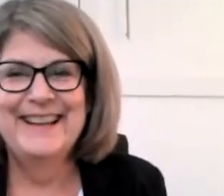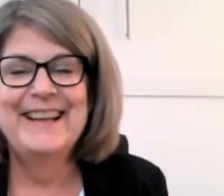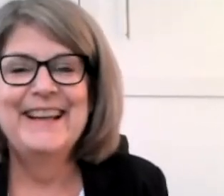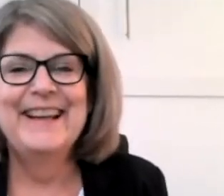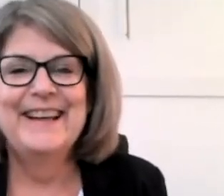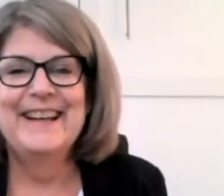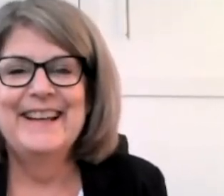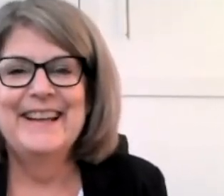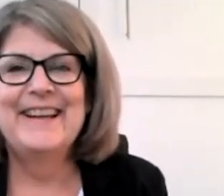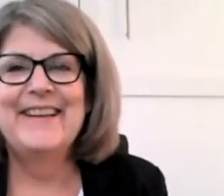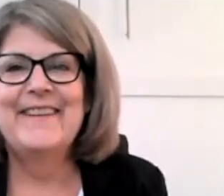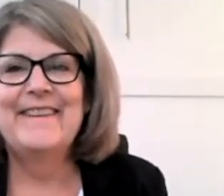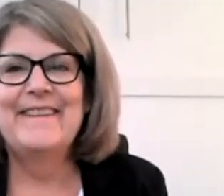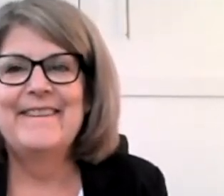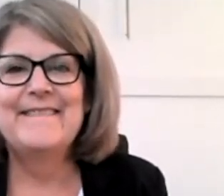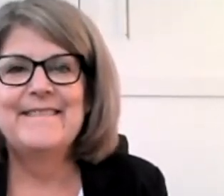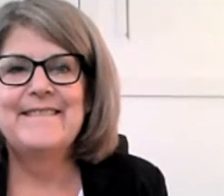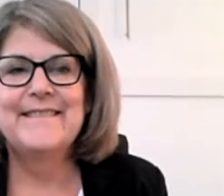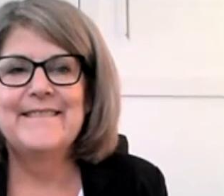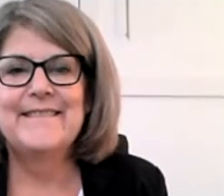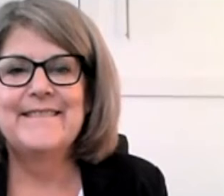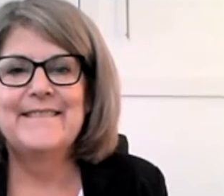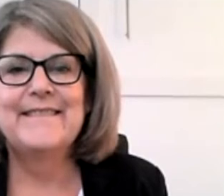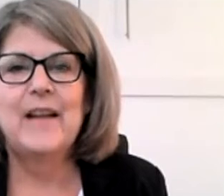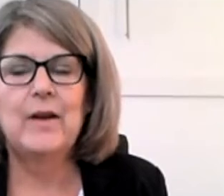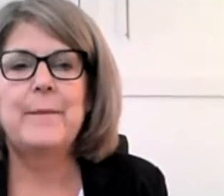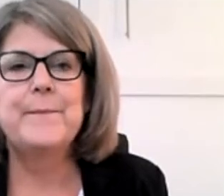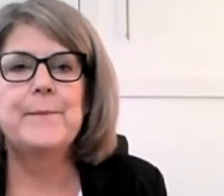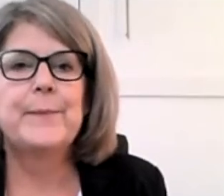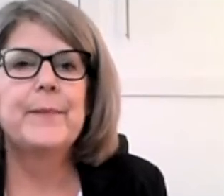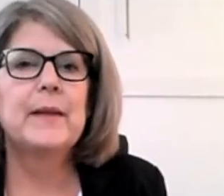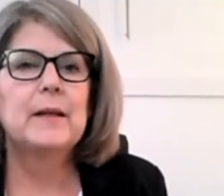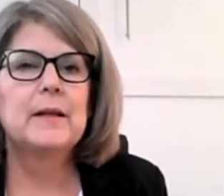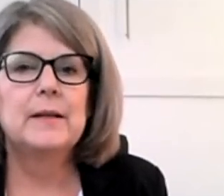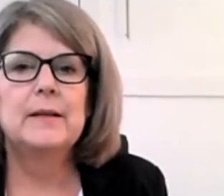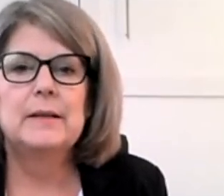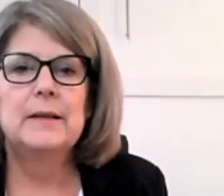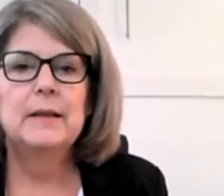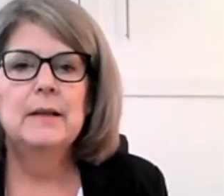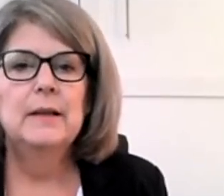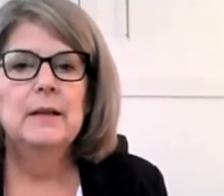will be open until the small groups begin, and then Okay. we'll all come back.